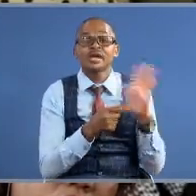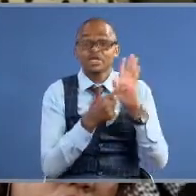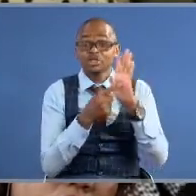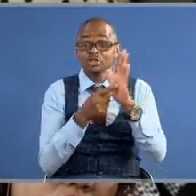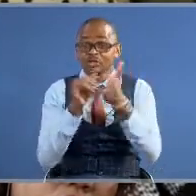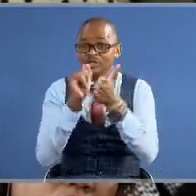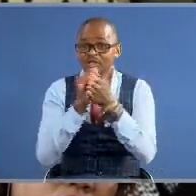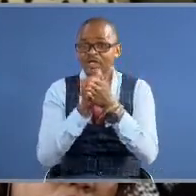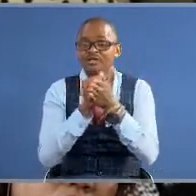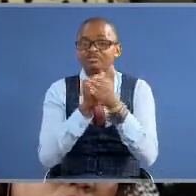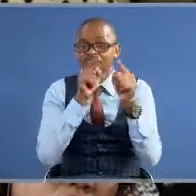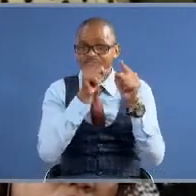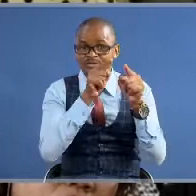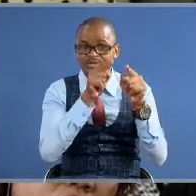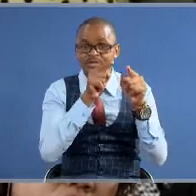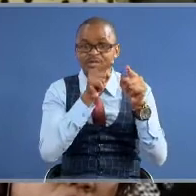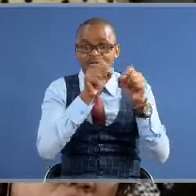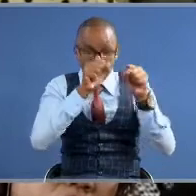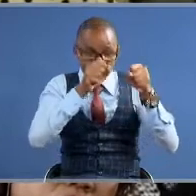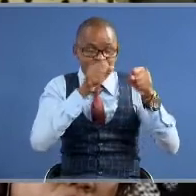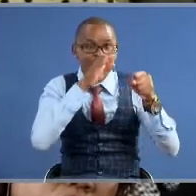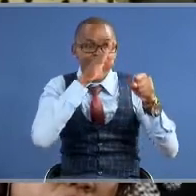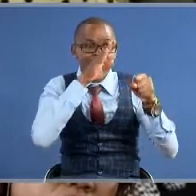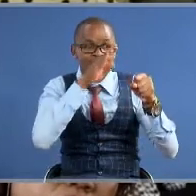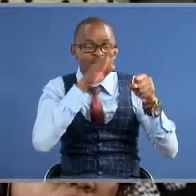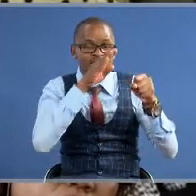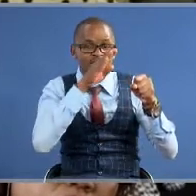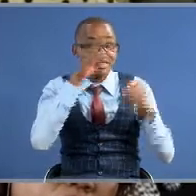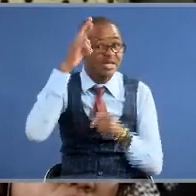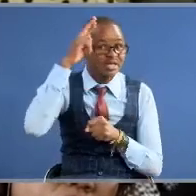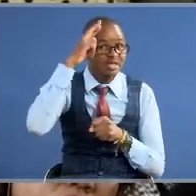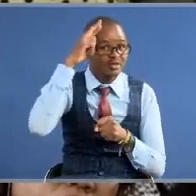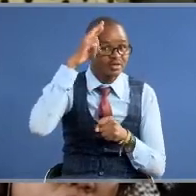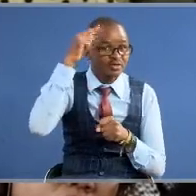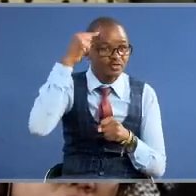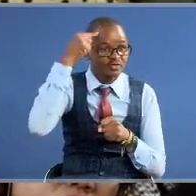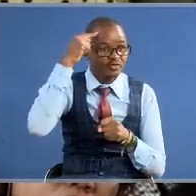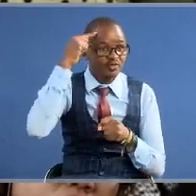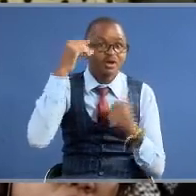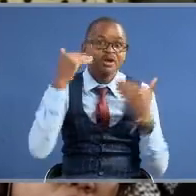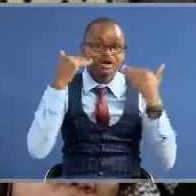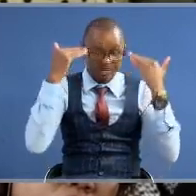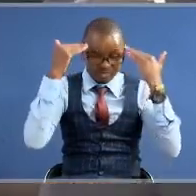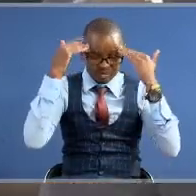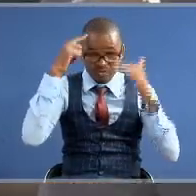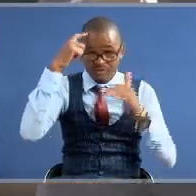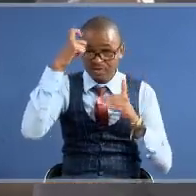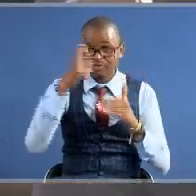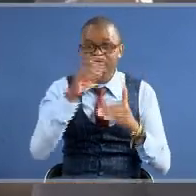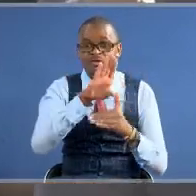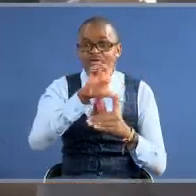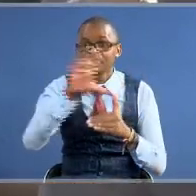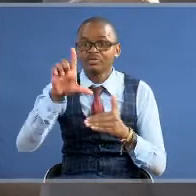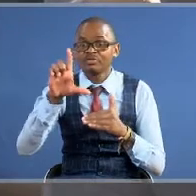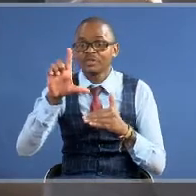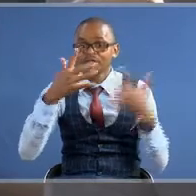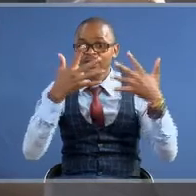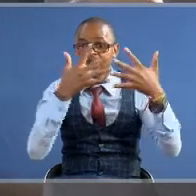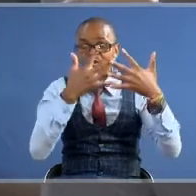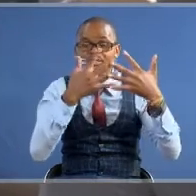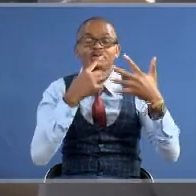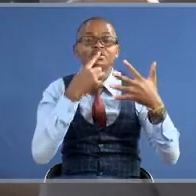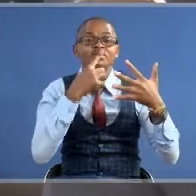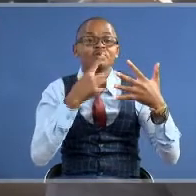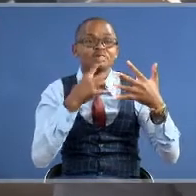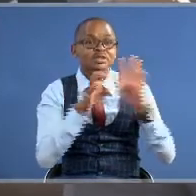indicating that the gravity of the offense can be a compelling reason for a court to deny bail. The prosecution referred